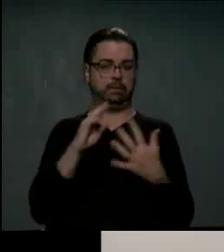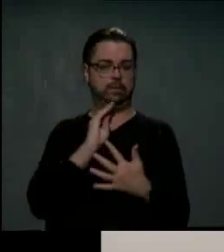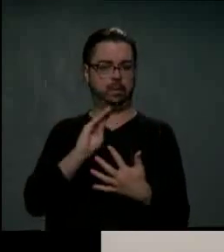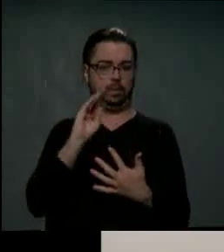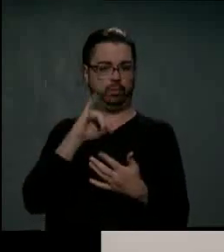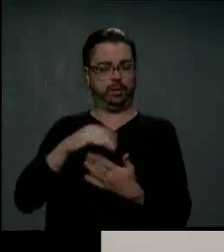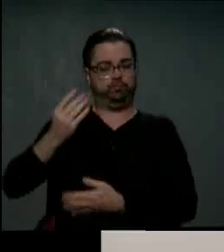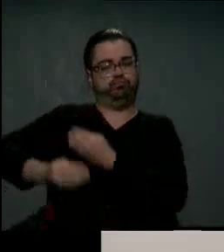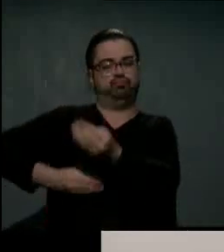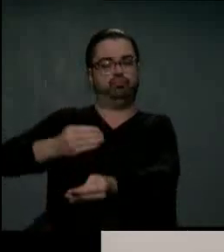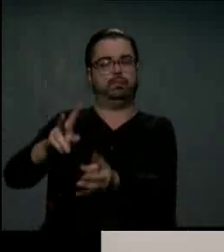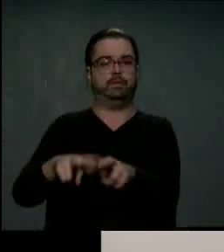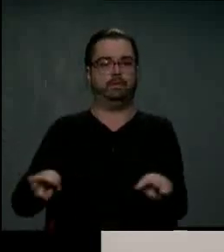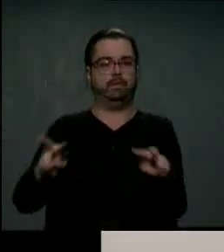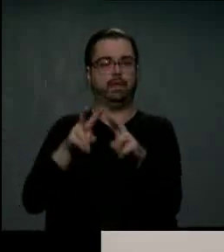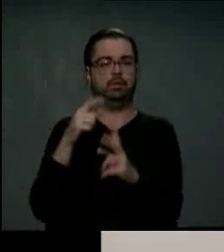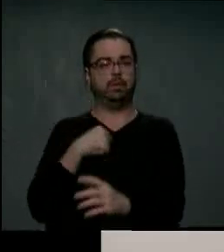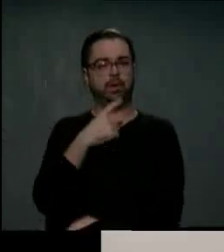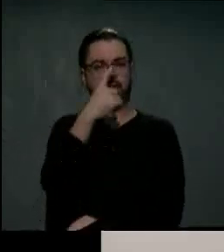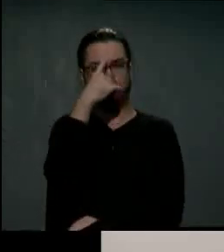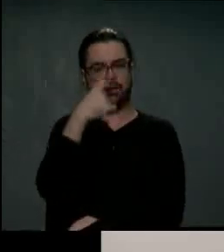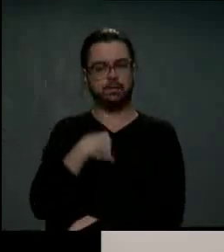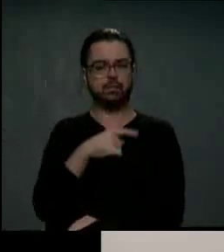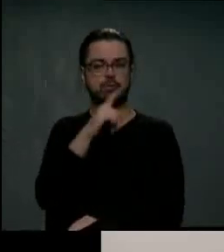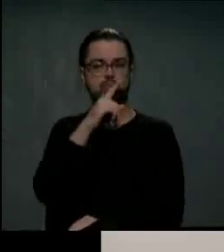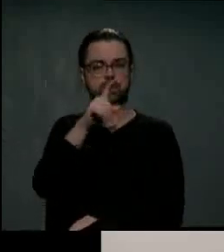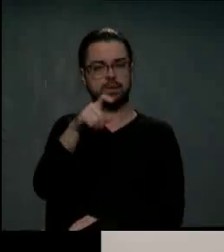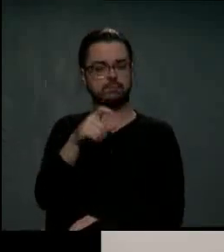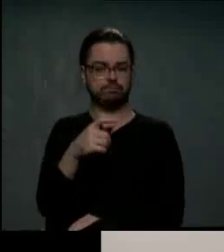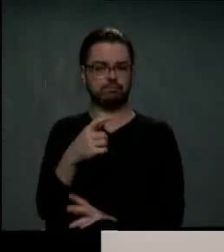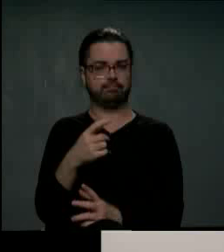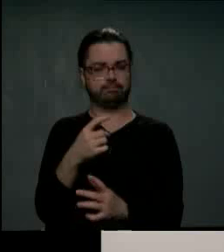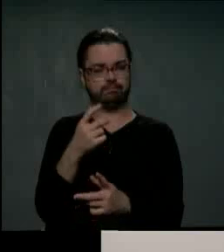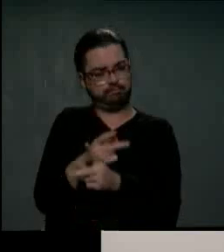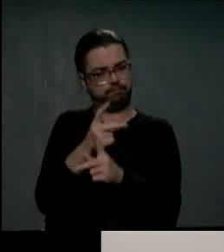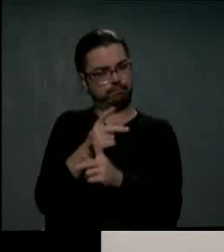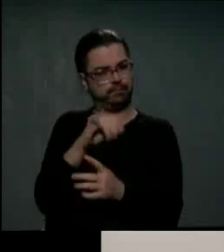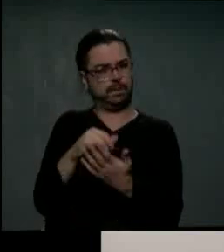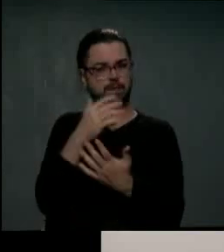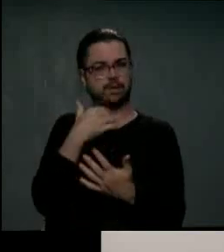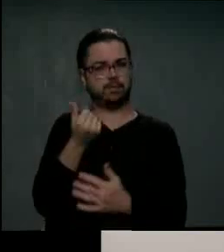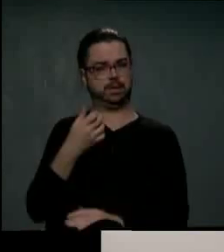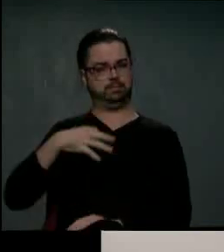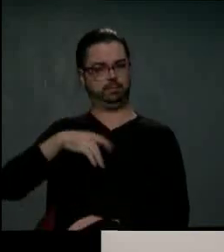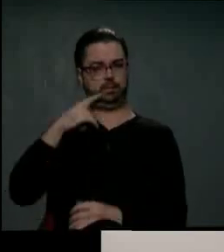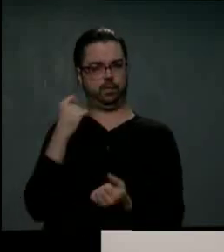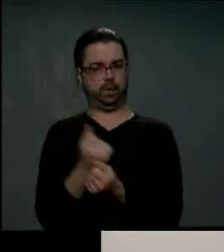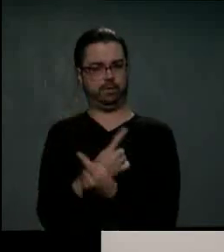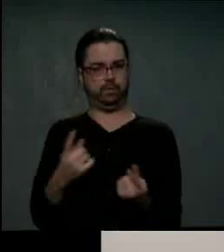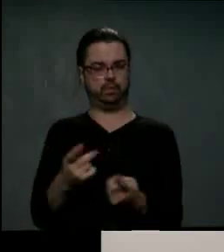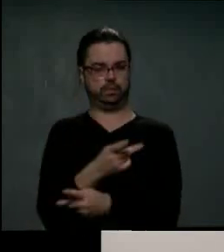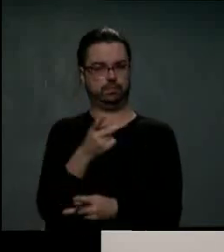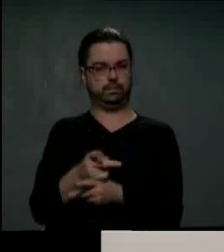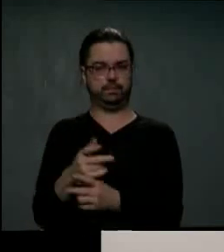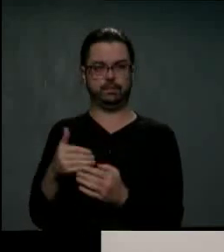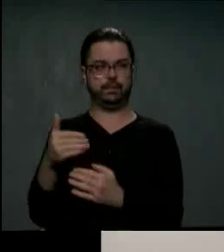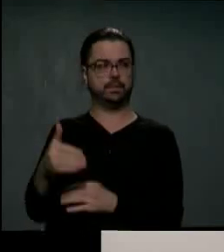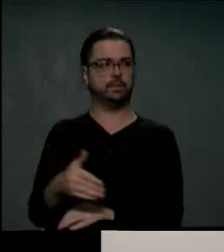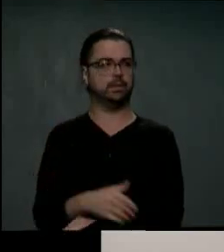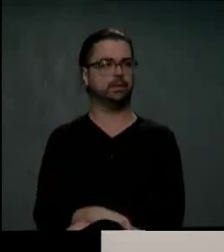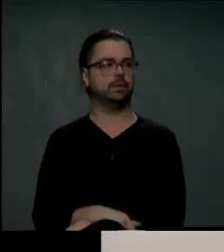generational value that I really think that we're in the best interest of everybody to preserve. Next slide,